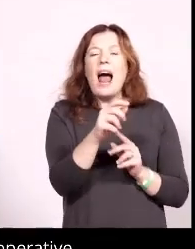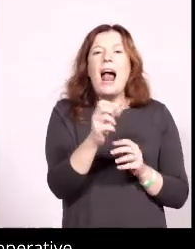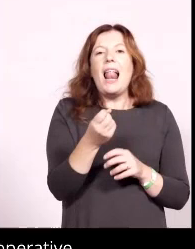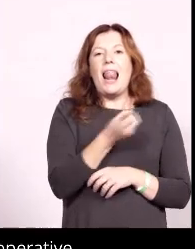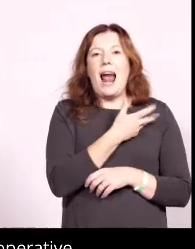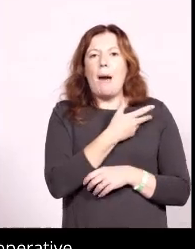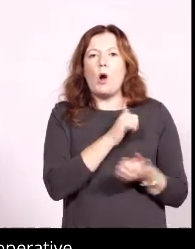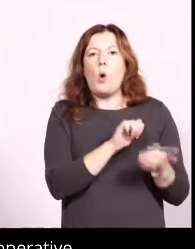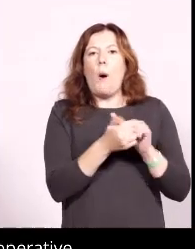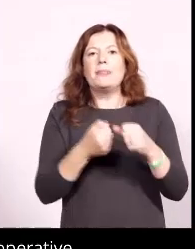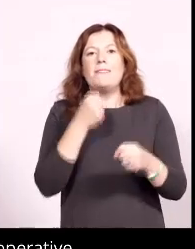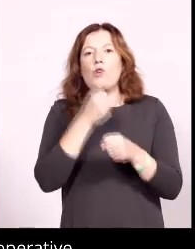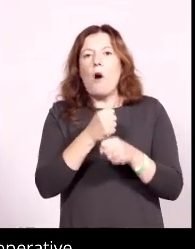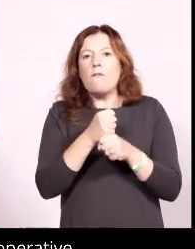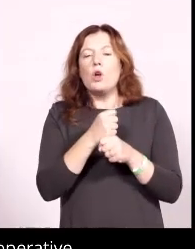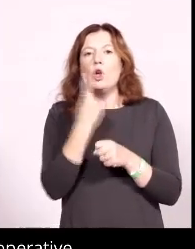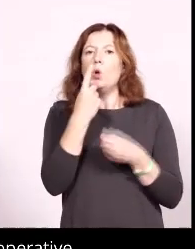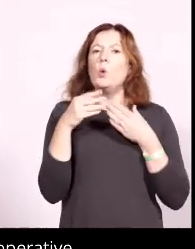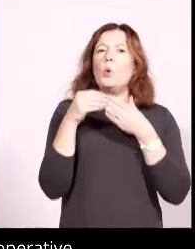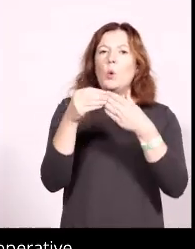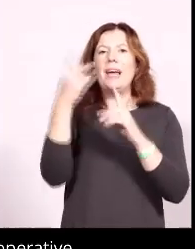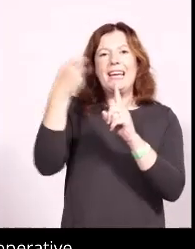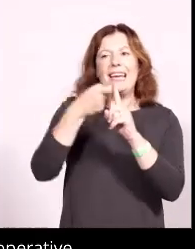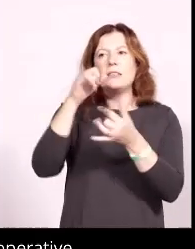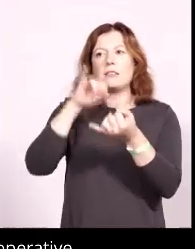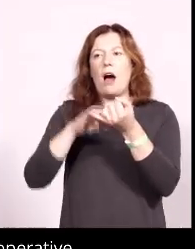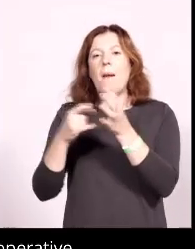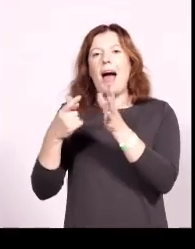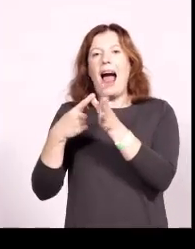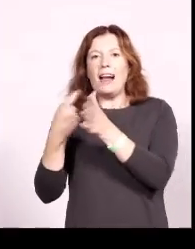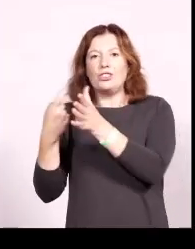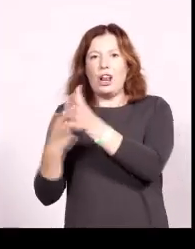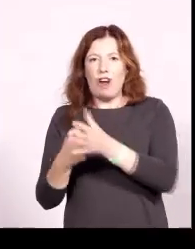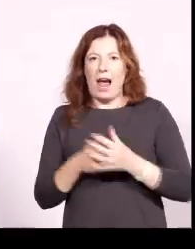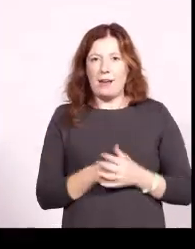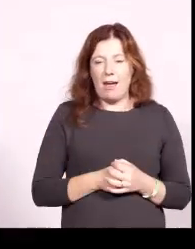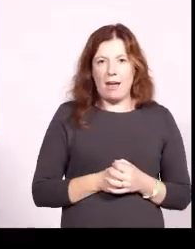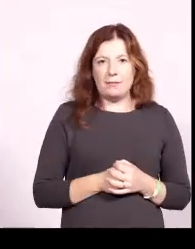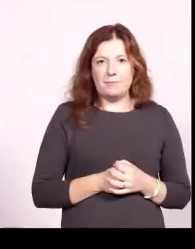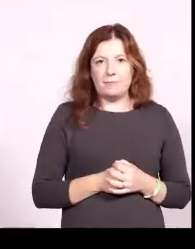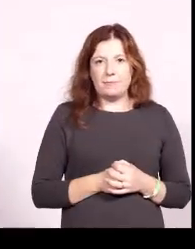Labour and cooperative government under Keir Starmer and Angela Rayner.